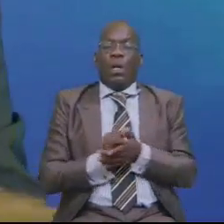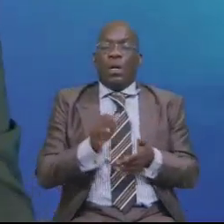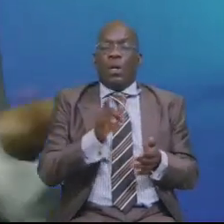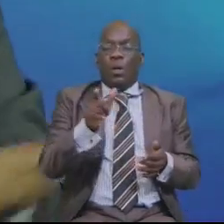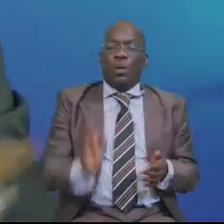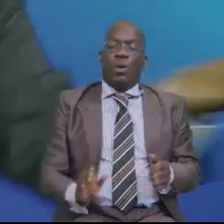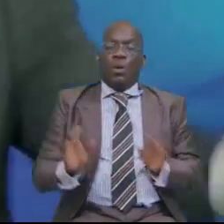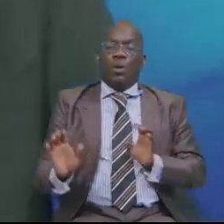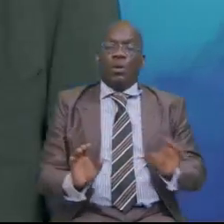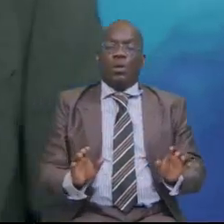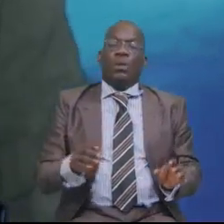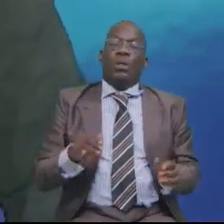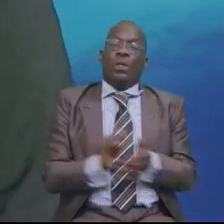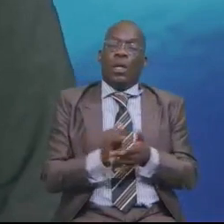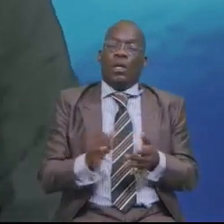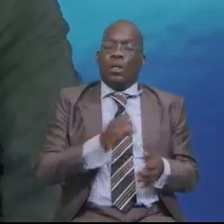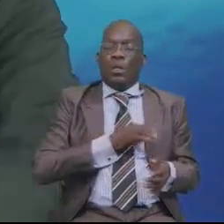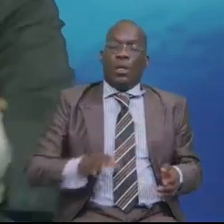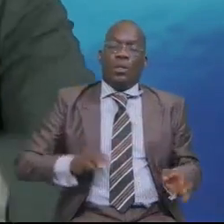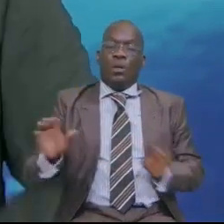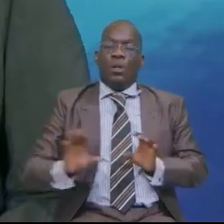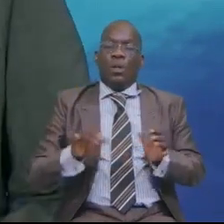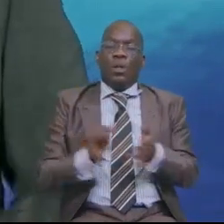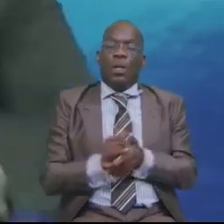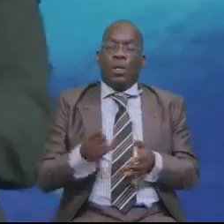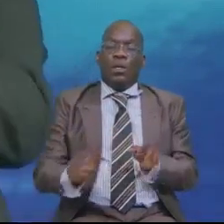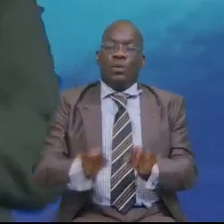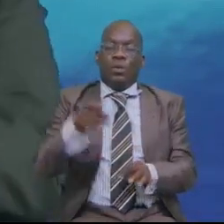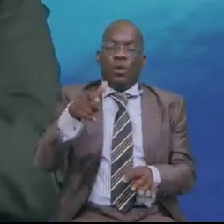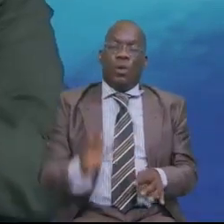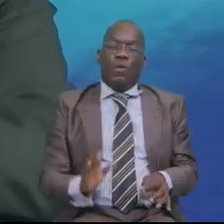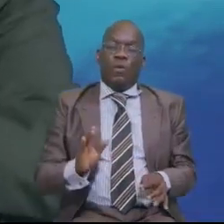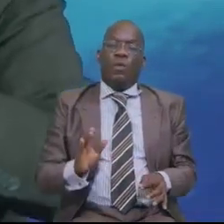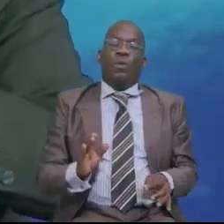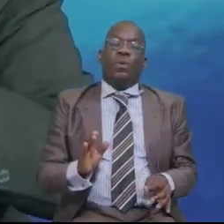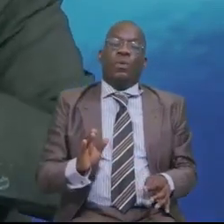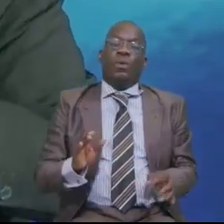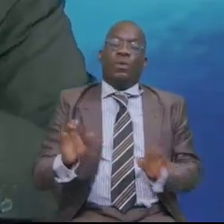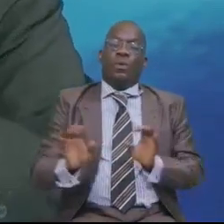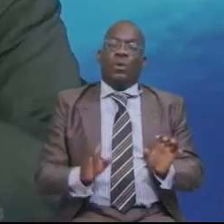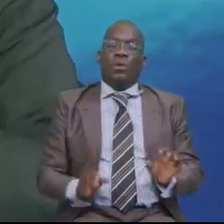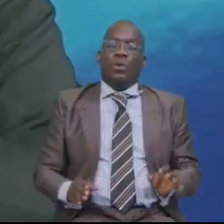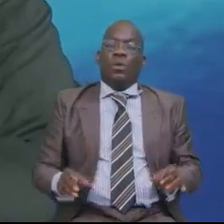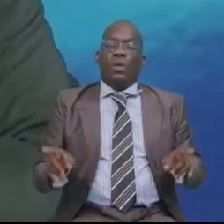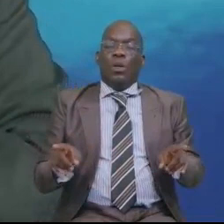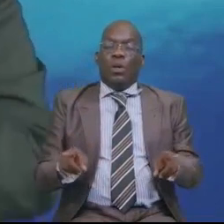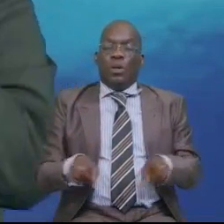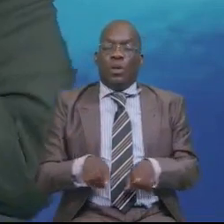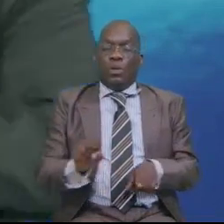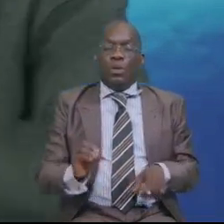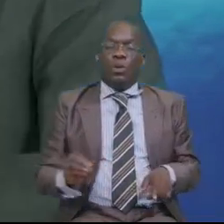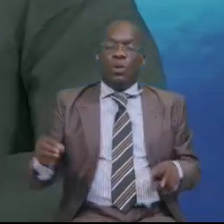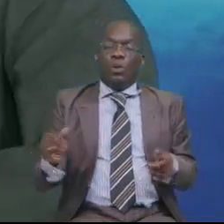the Spirit of God or the Scripture that He does in our lives so that we will bear more